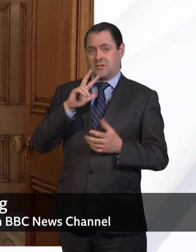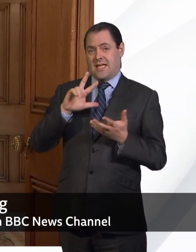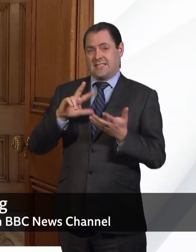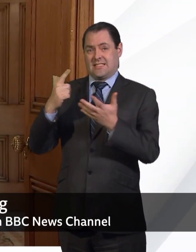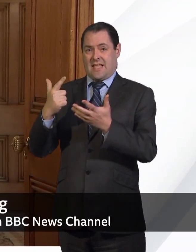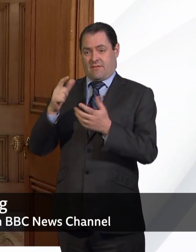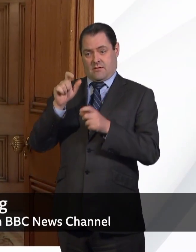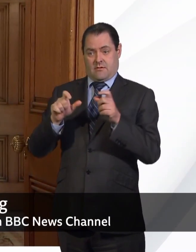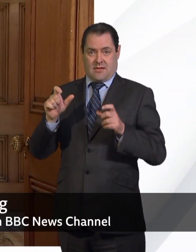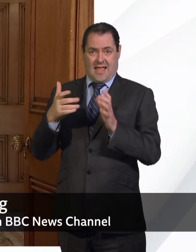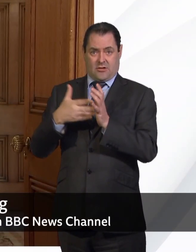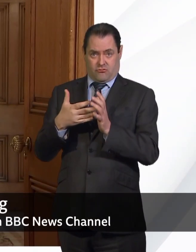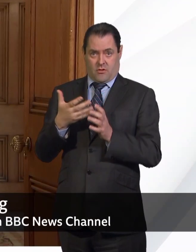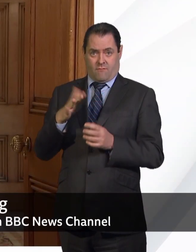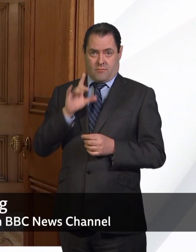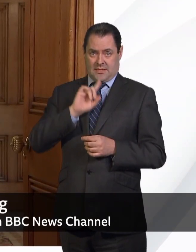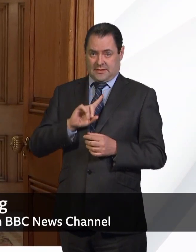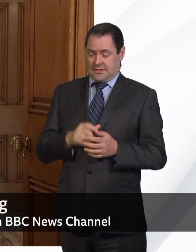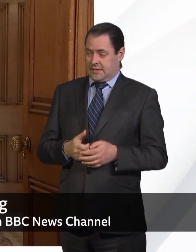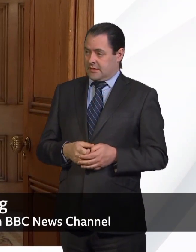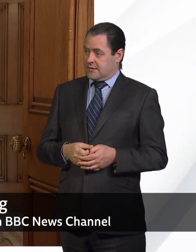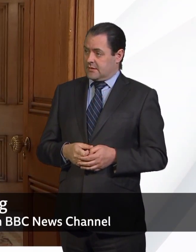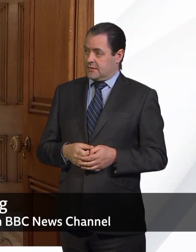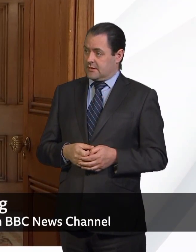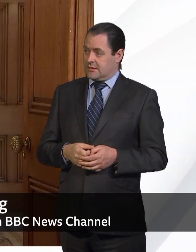1,887 cases since yesterday.